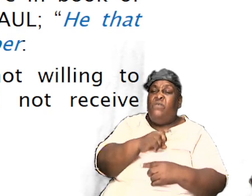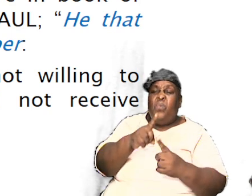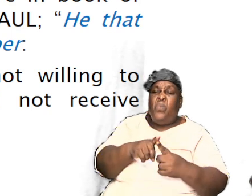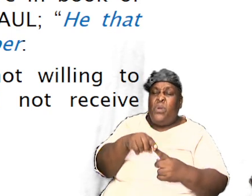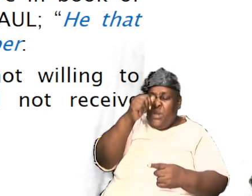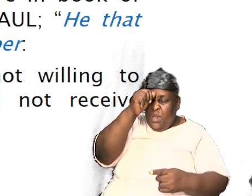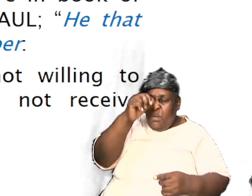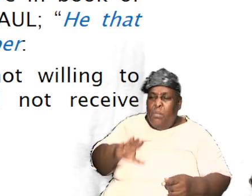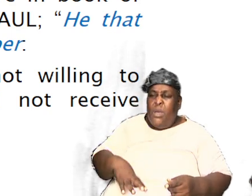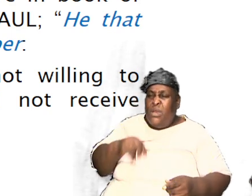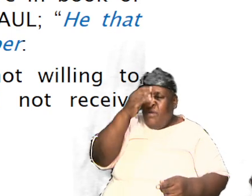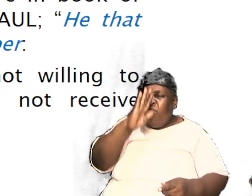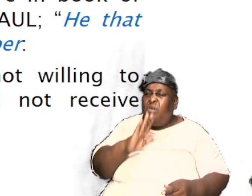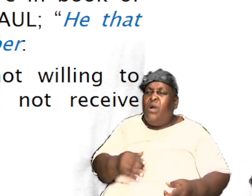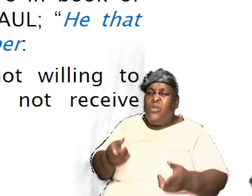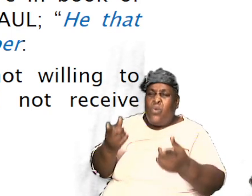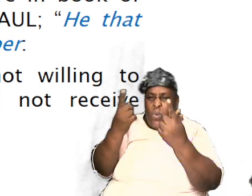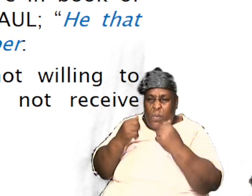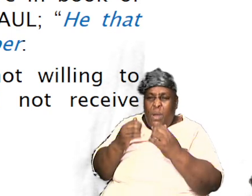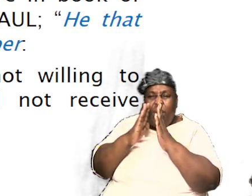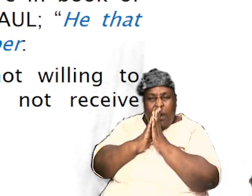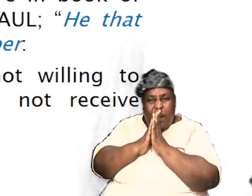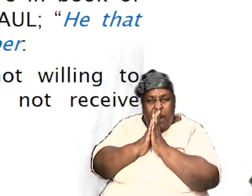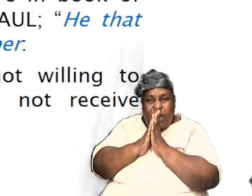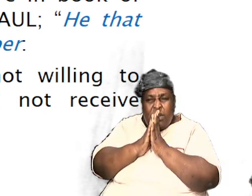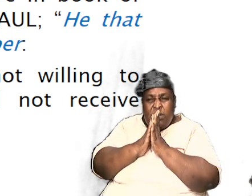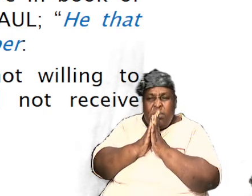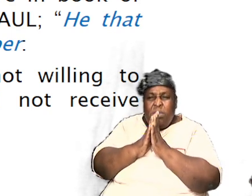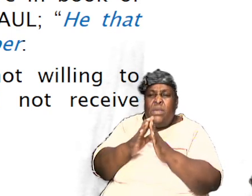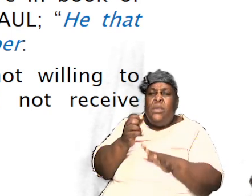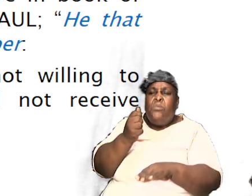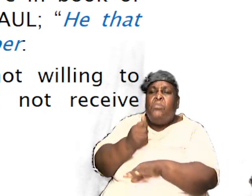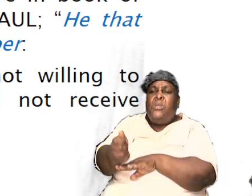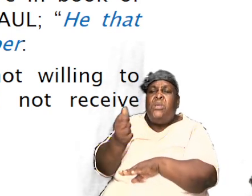the people, the king blame the people, it is not me.